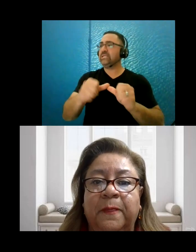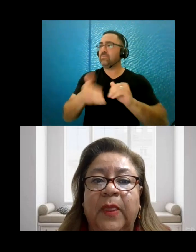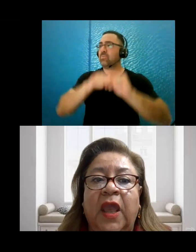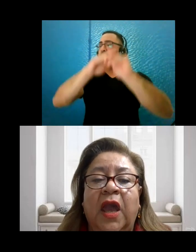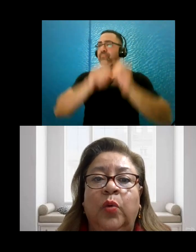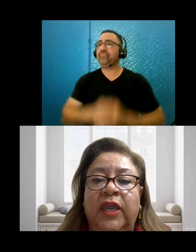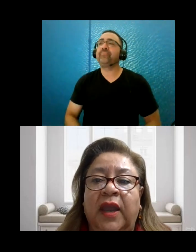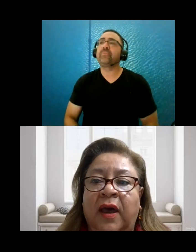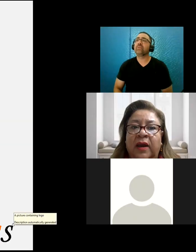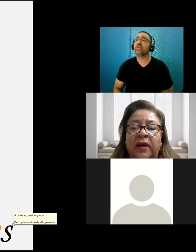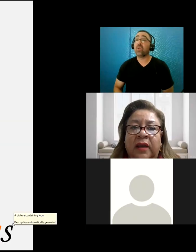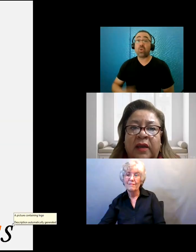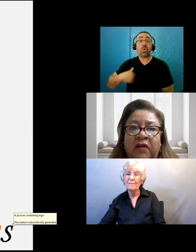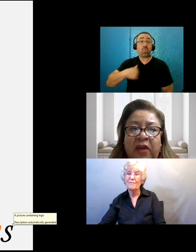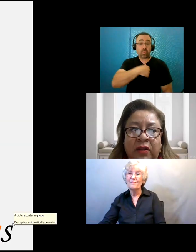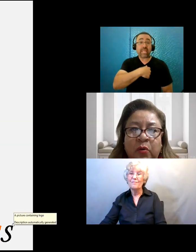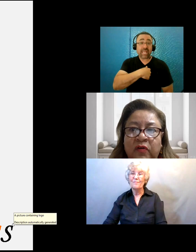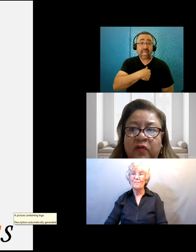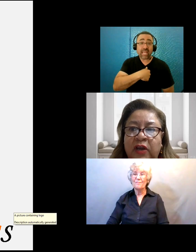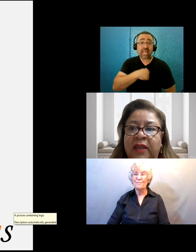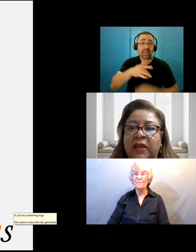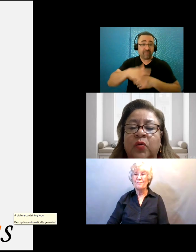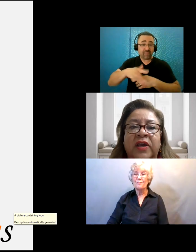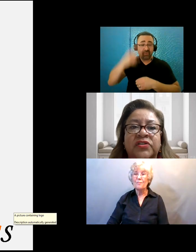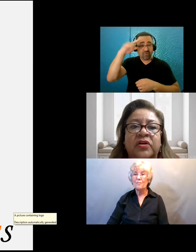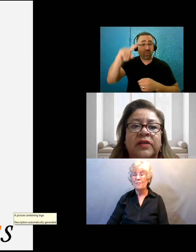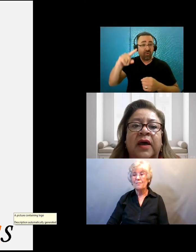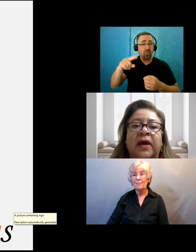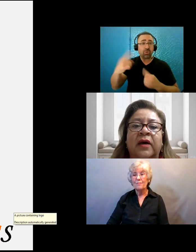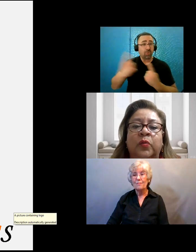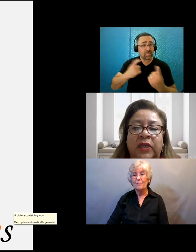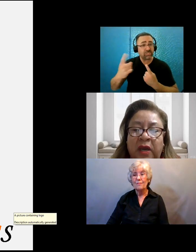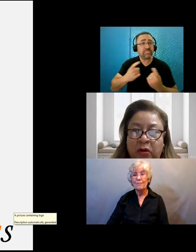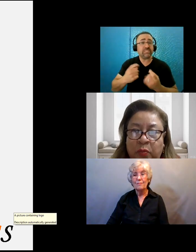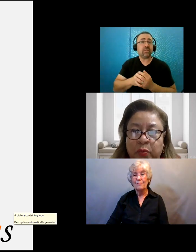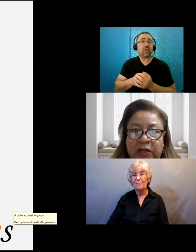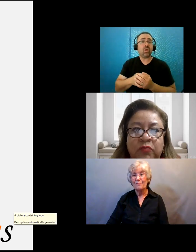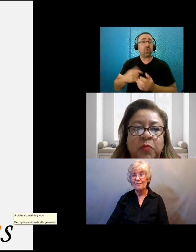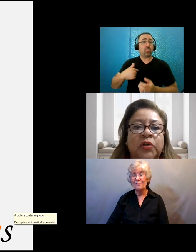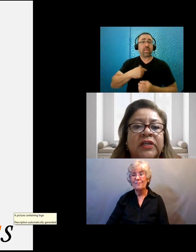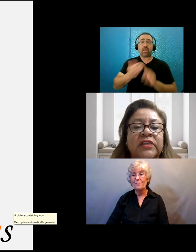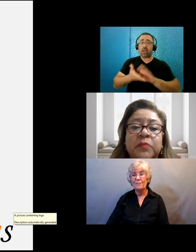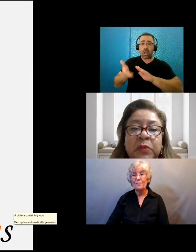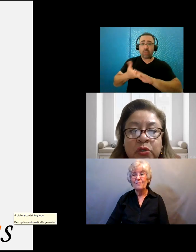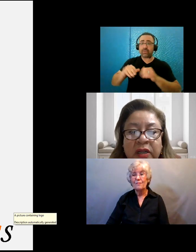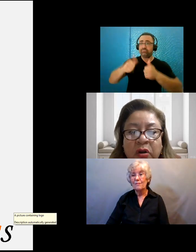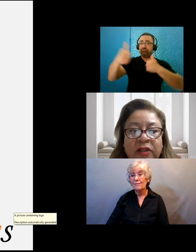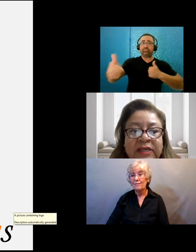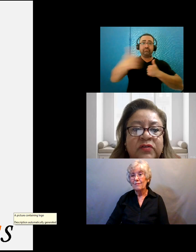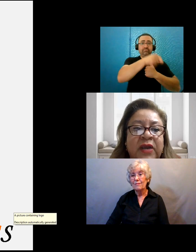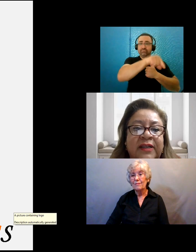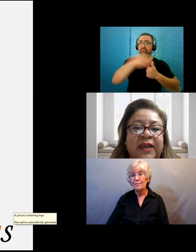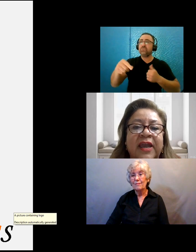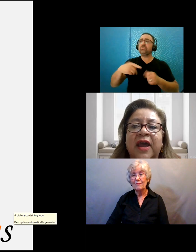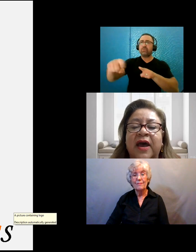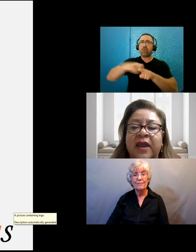rise. We are available for any question. We are operating remotely, but you can call